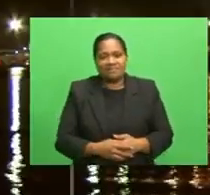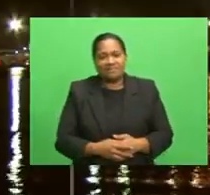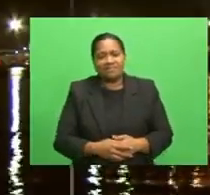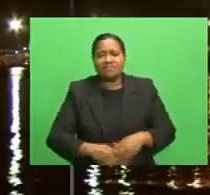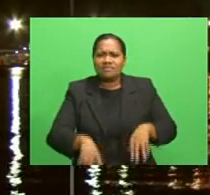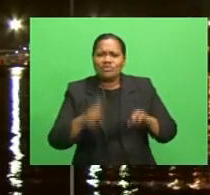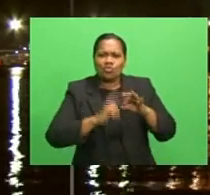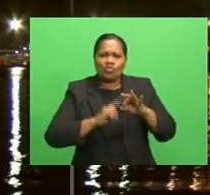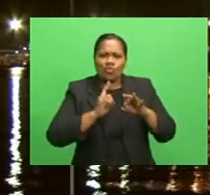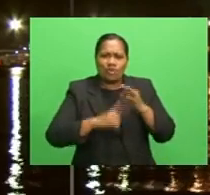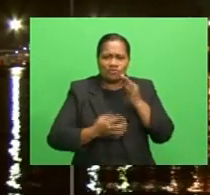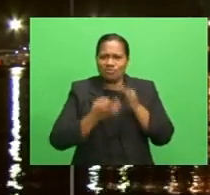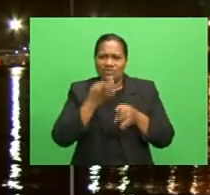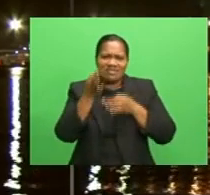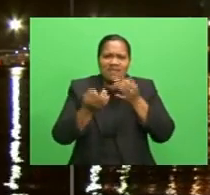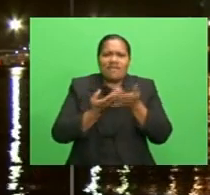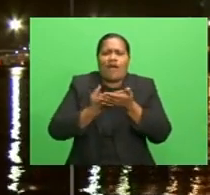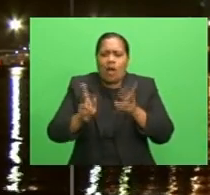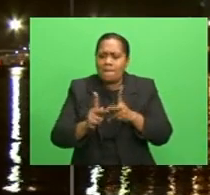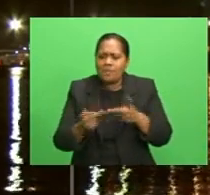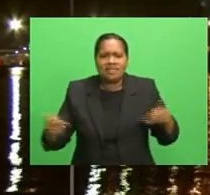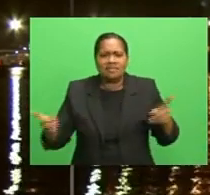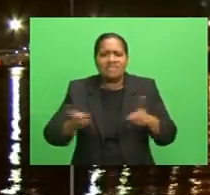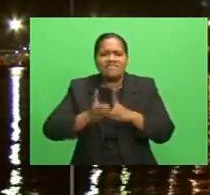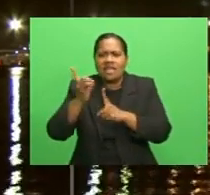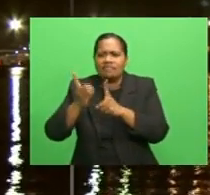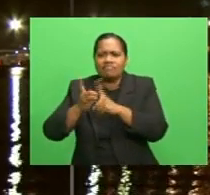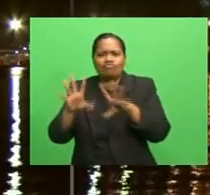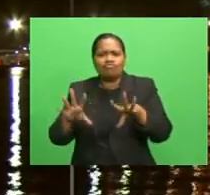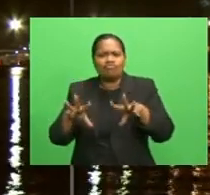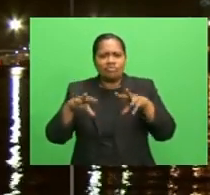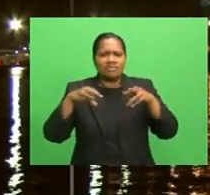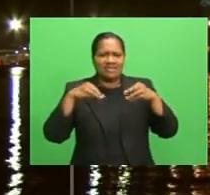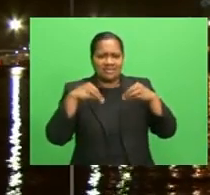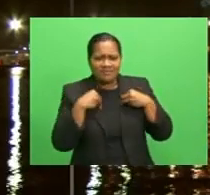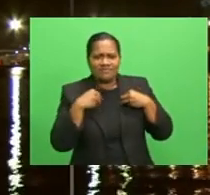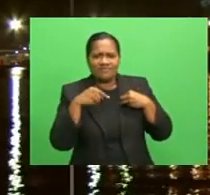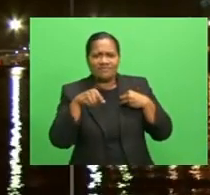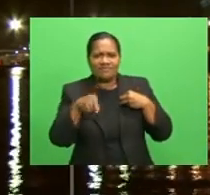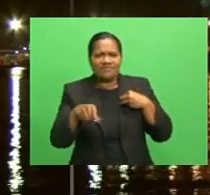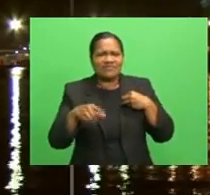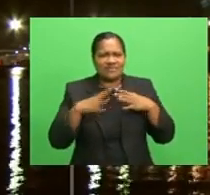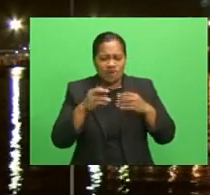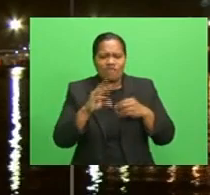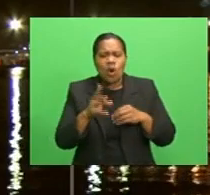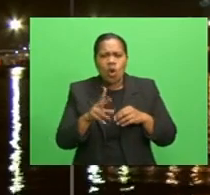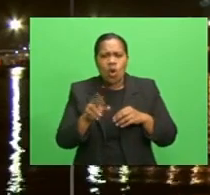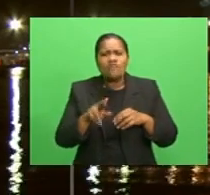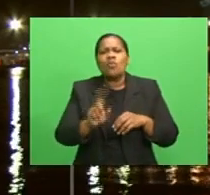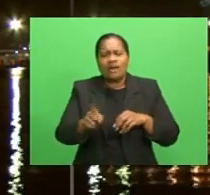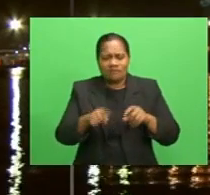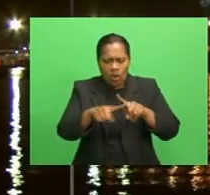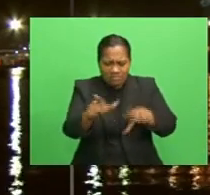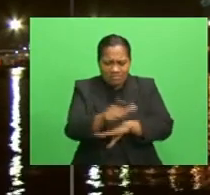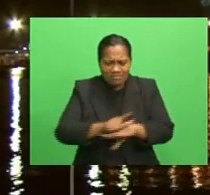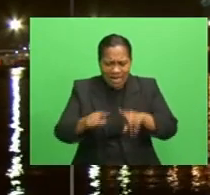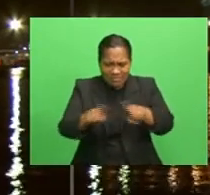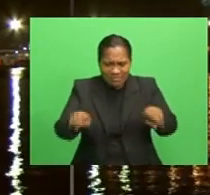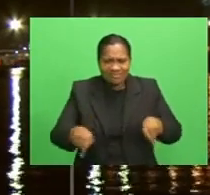being raised on how property developers have received exemption for certain commercial lots which don't comply with